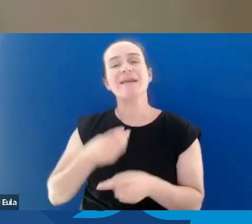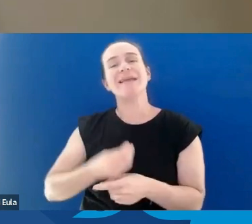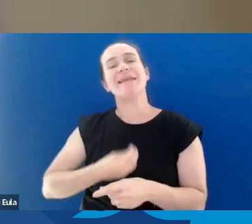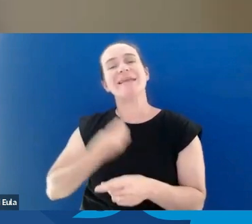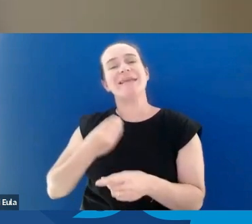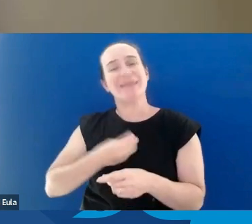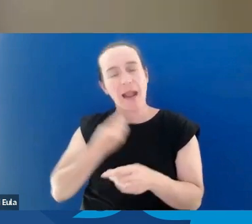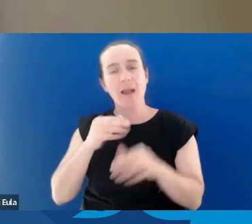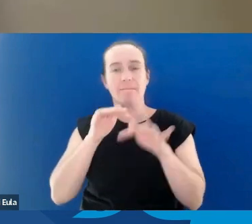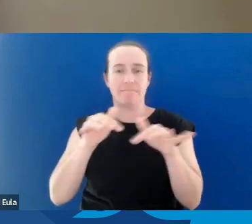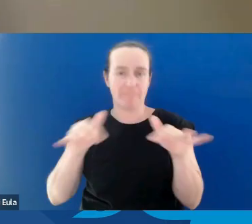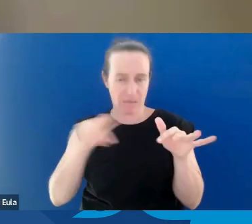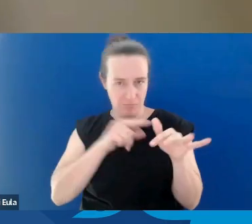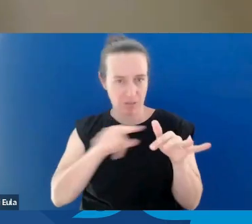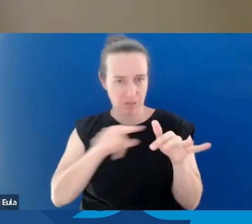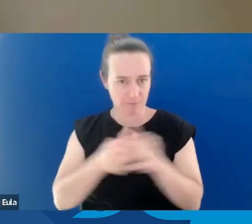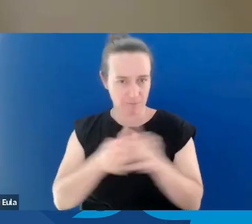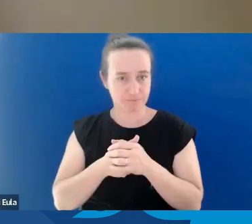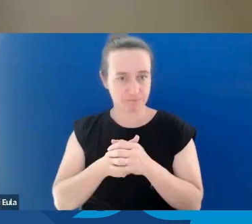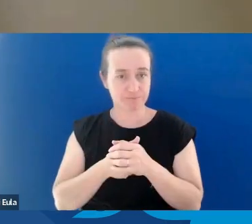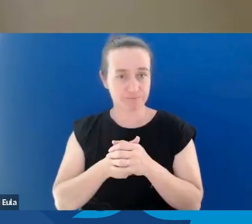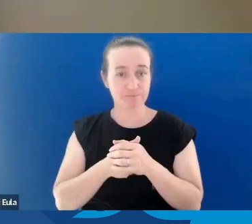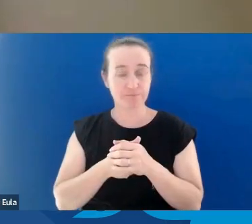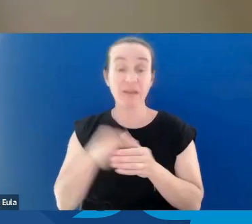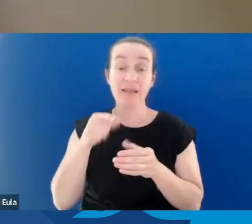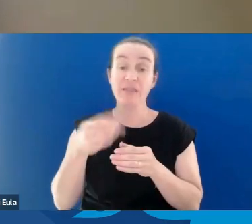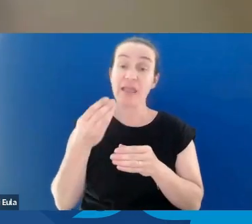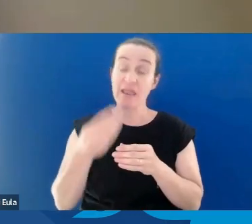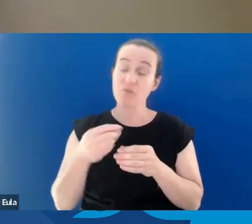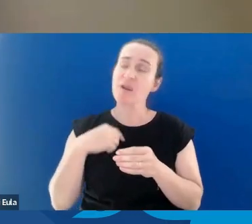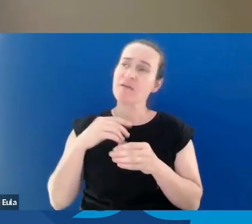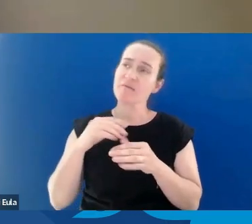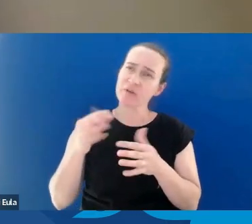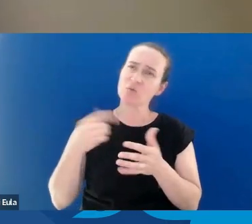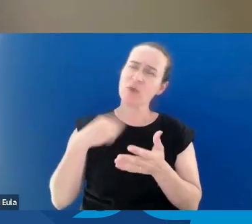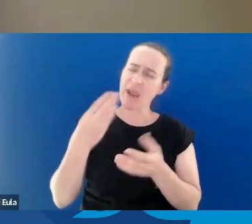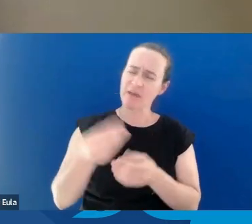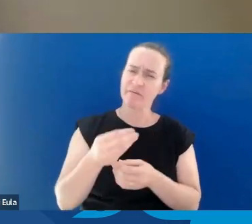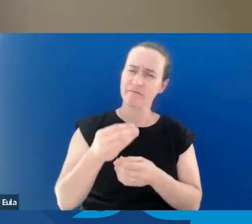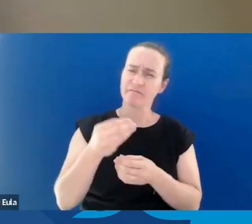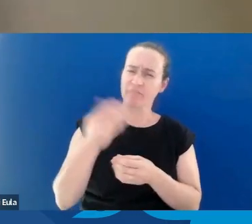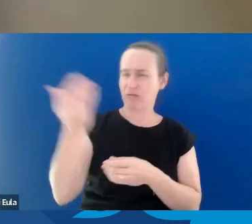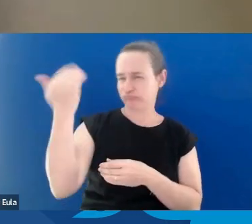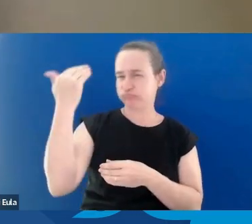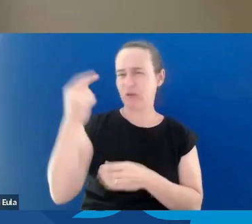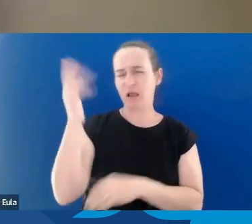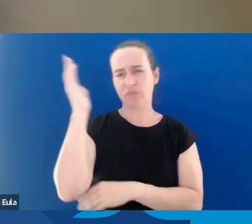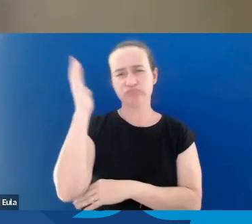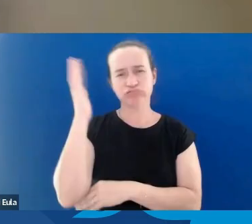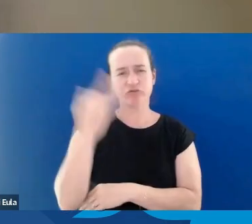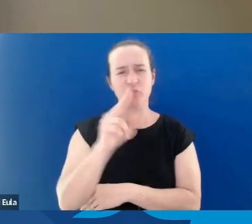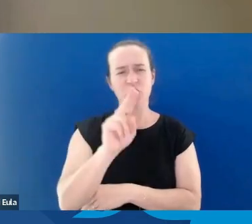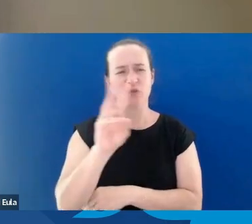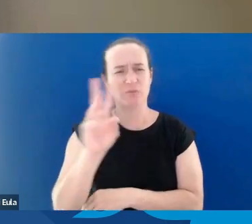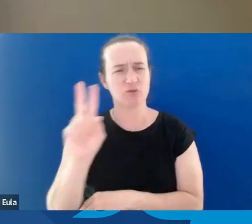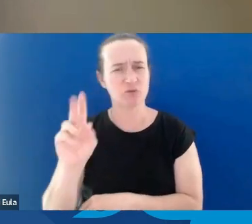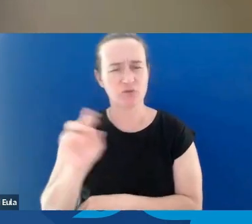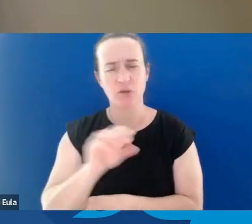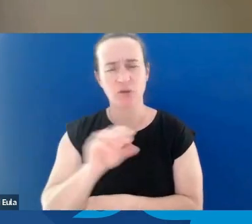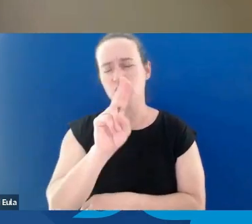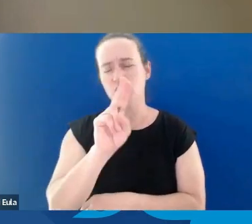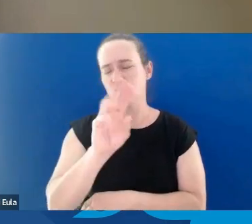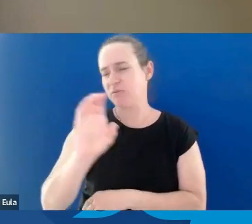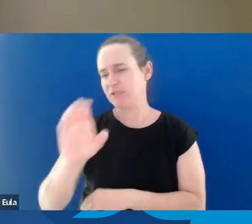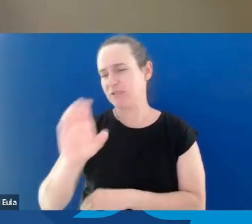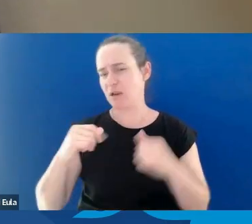populations. And there are particular key learnings that we had. We had presenters from the UWC Public Health or School of